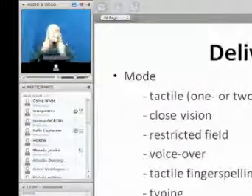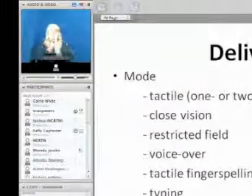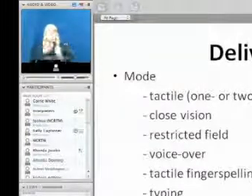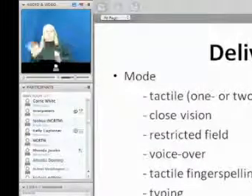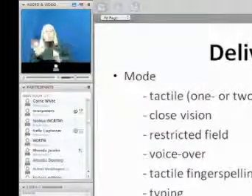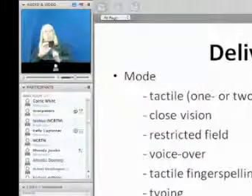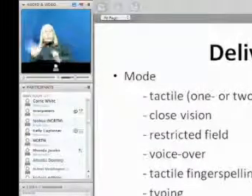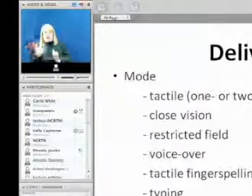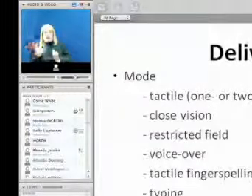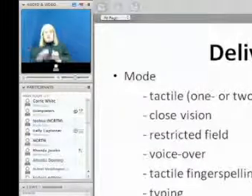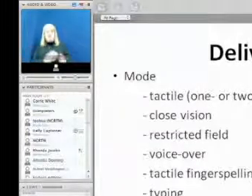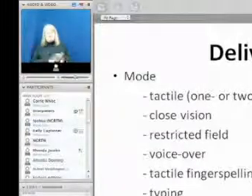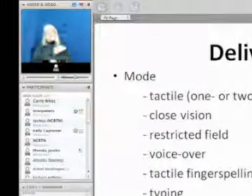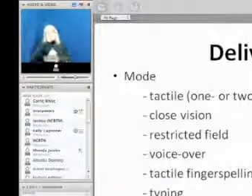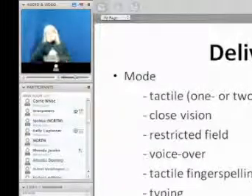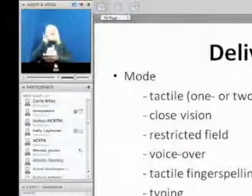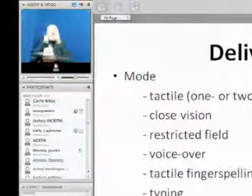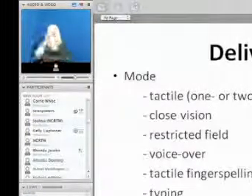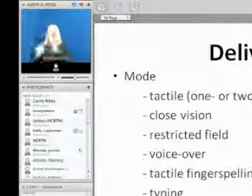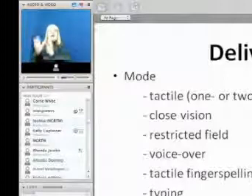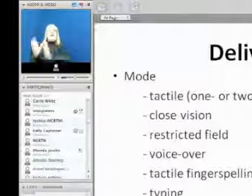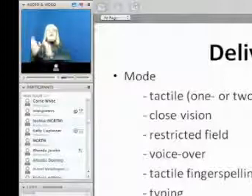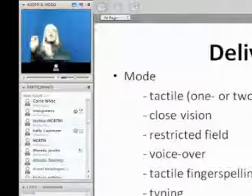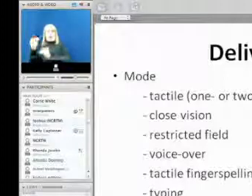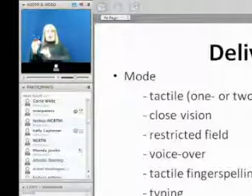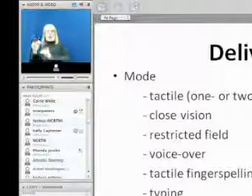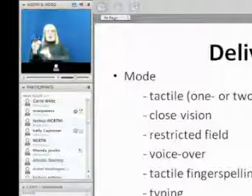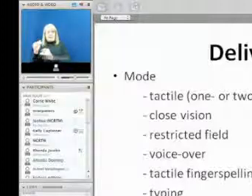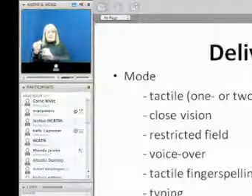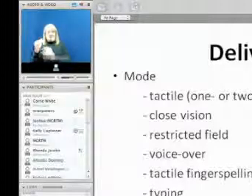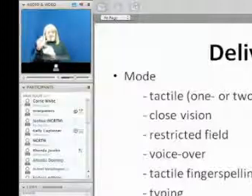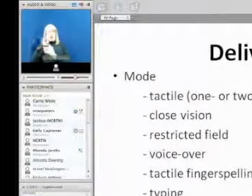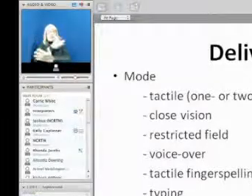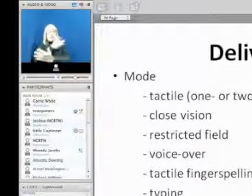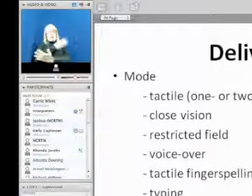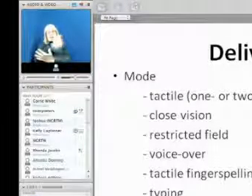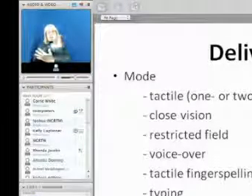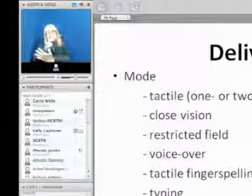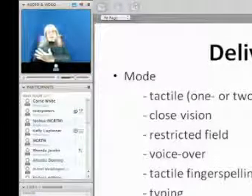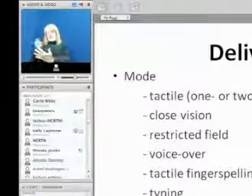And then in the last box, if we're looking at the process of something that happens in a